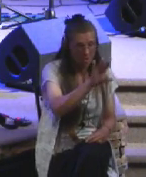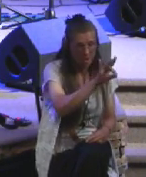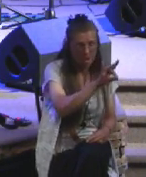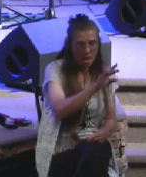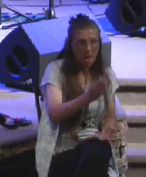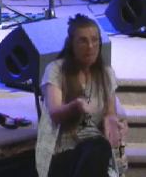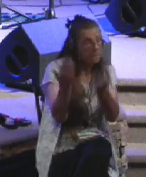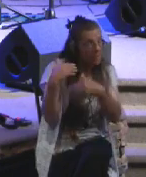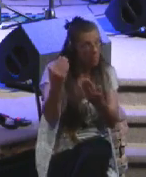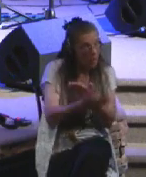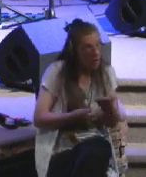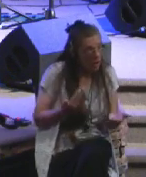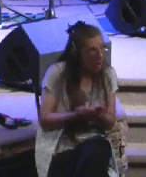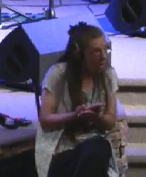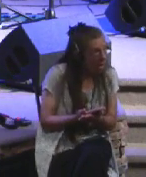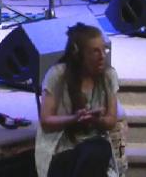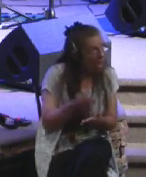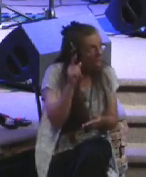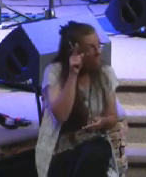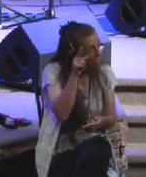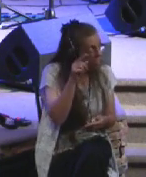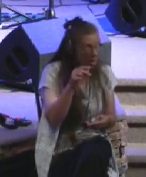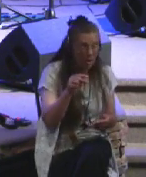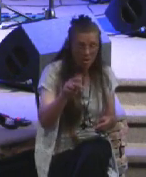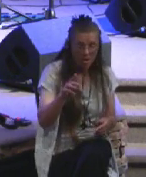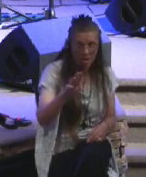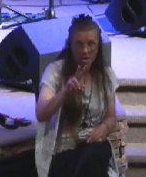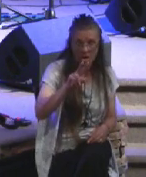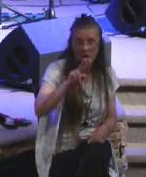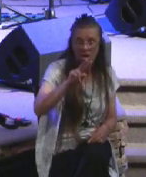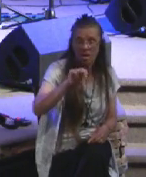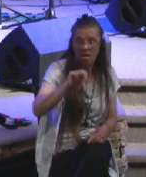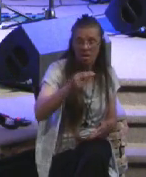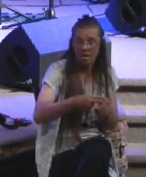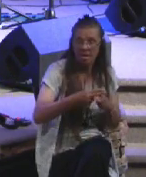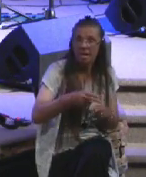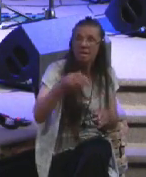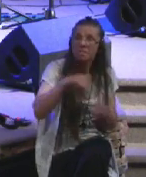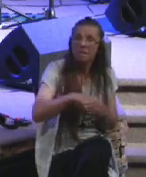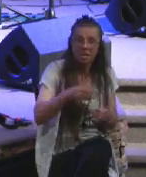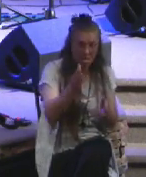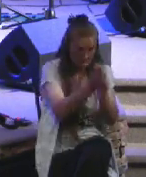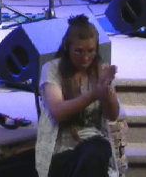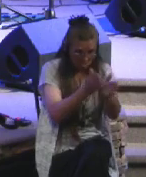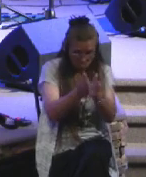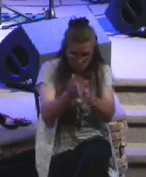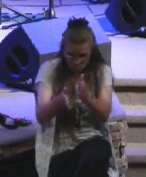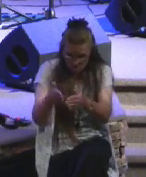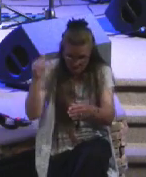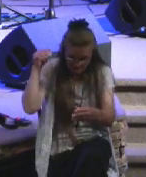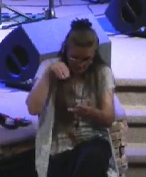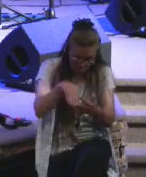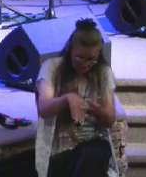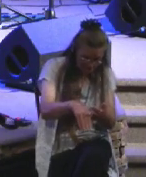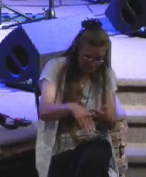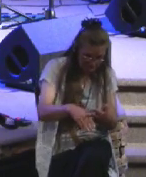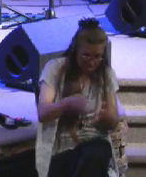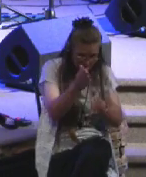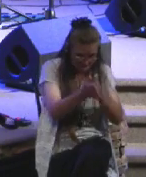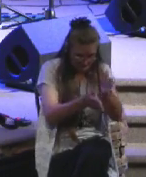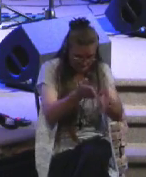born. And yet their names in chronological order are found embedded, friend, into this system